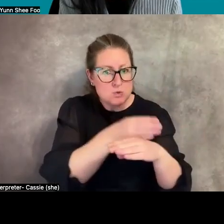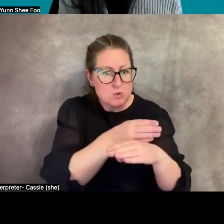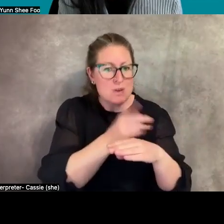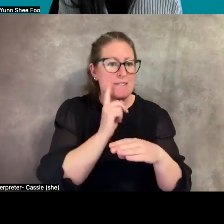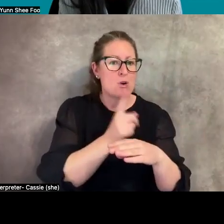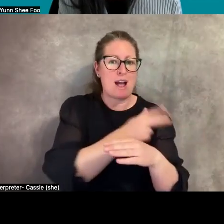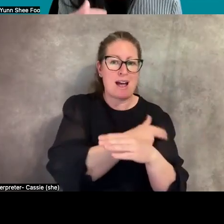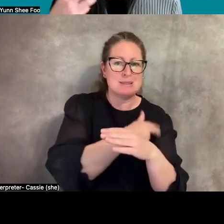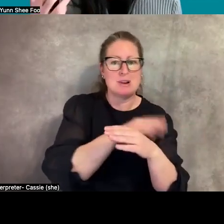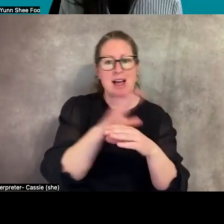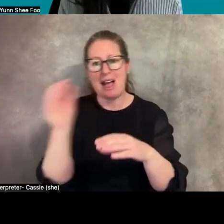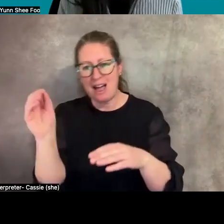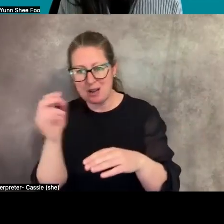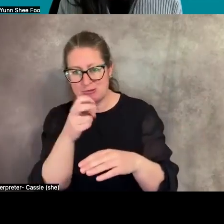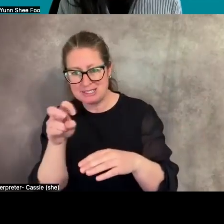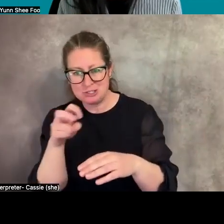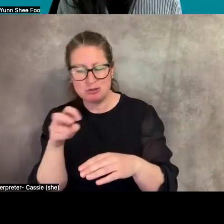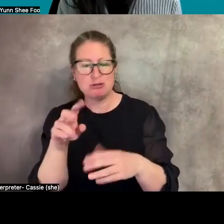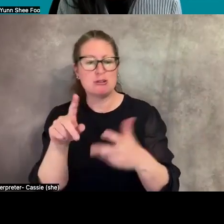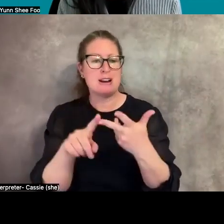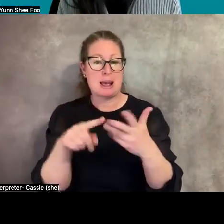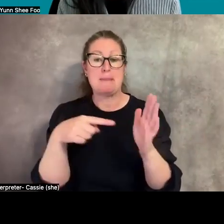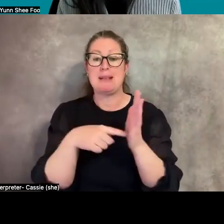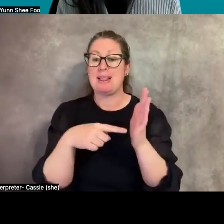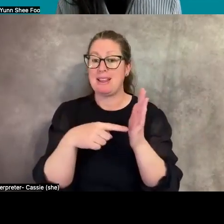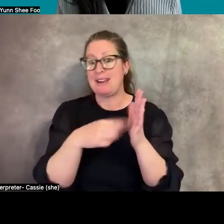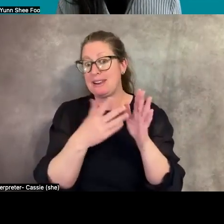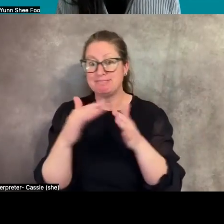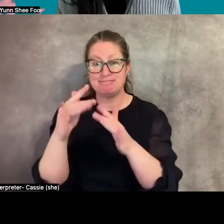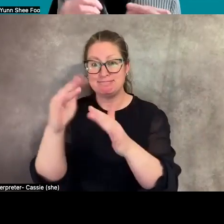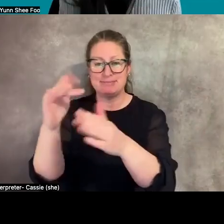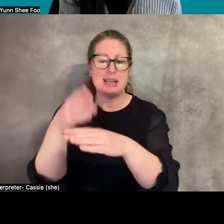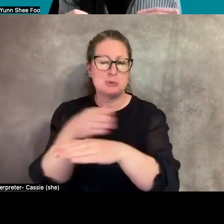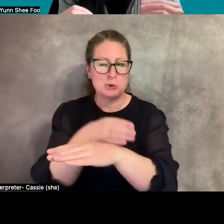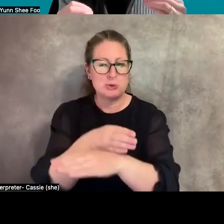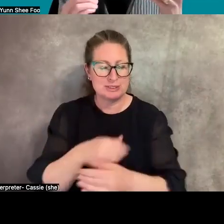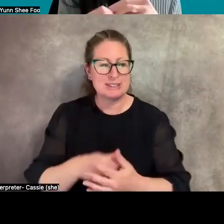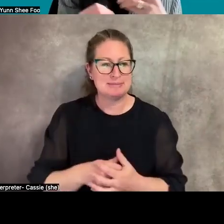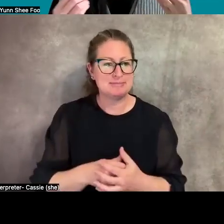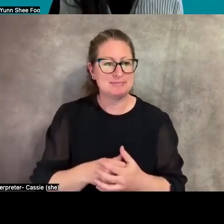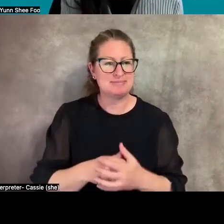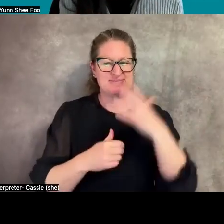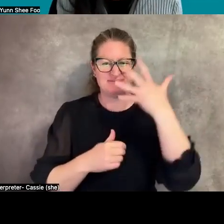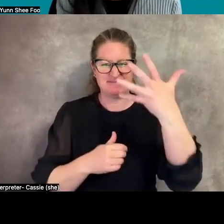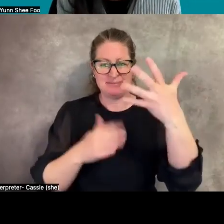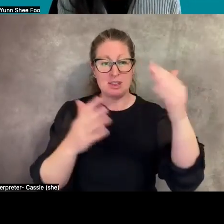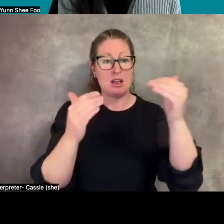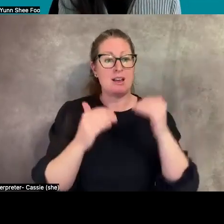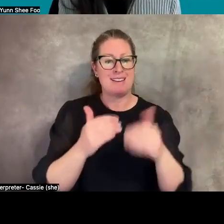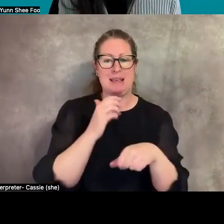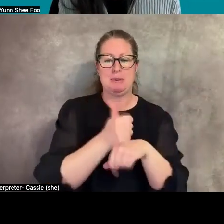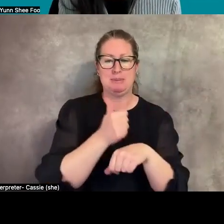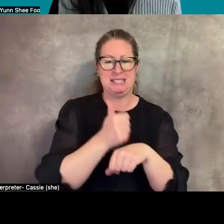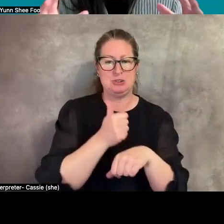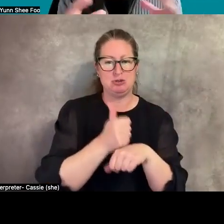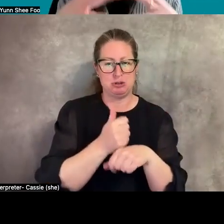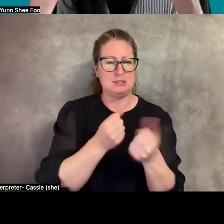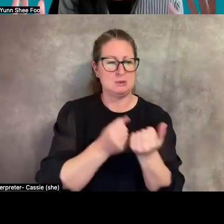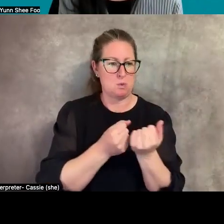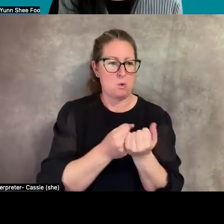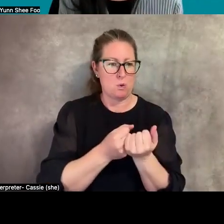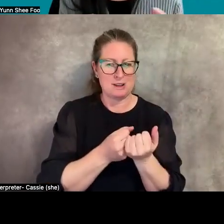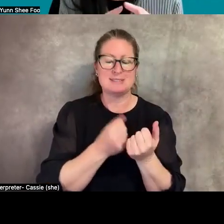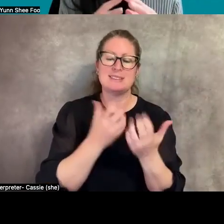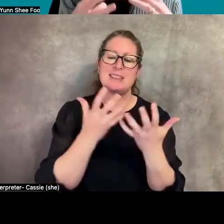transitions, and improving billing pathways as well. The next set are around implementation supports, including more